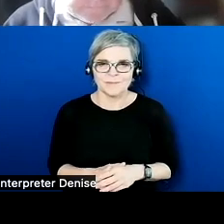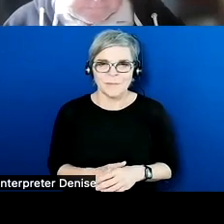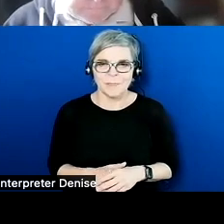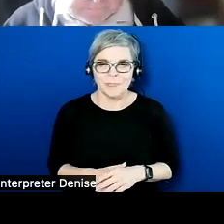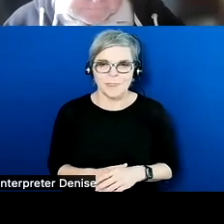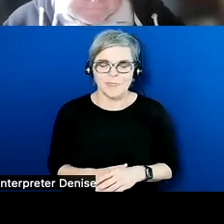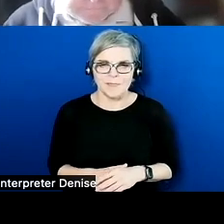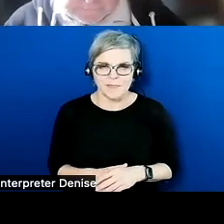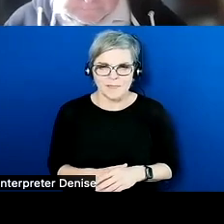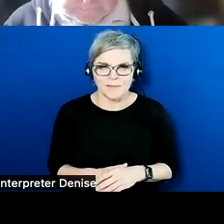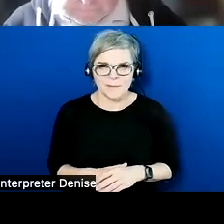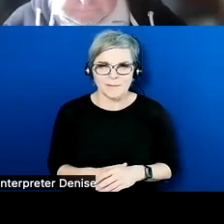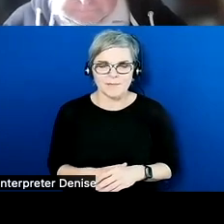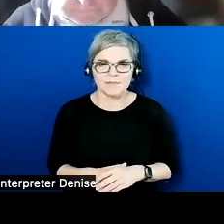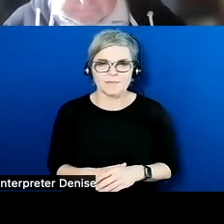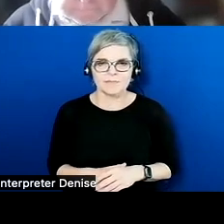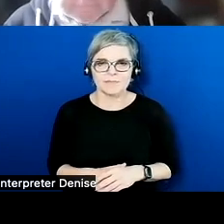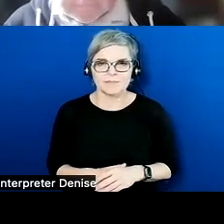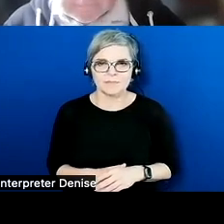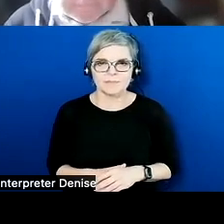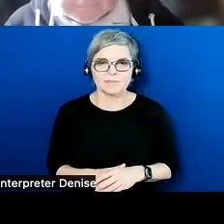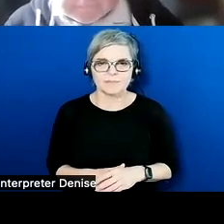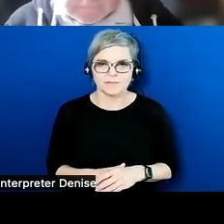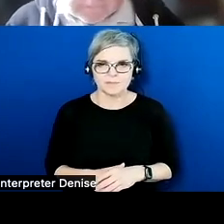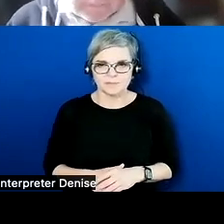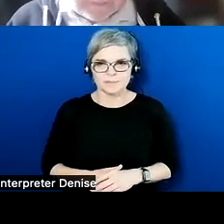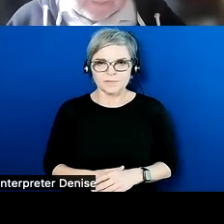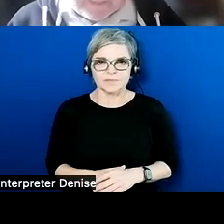Å, både sånn og sånn.